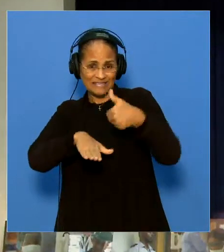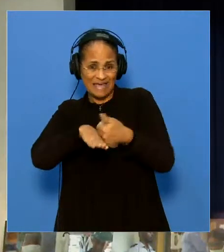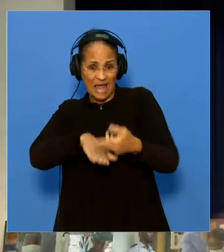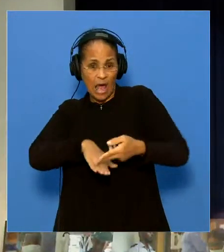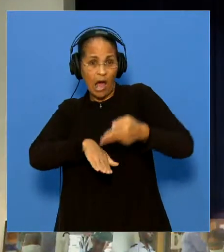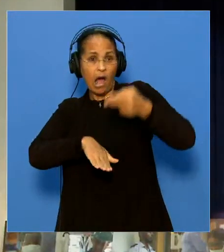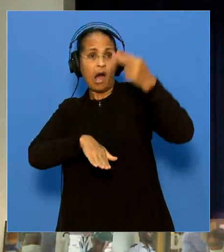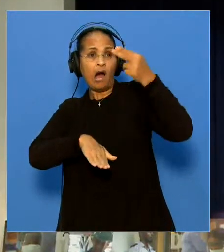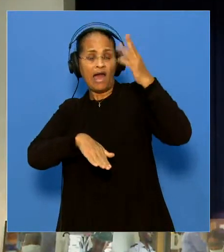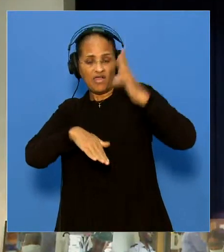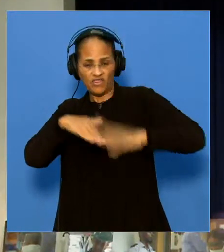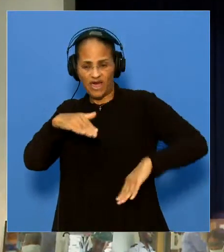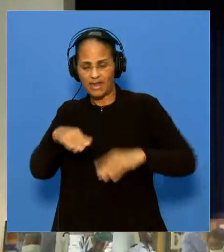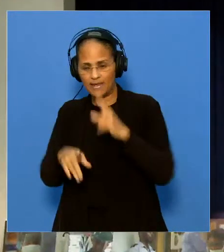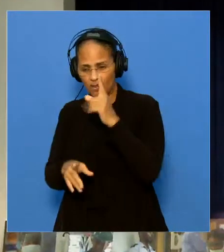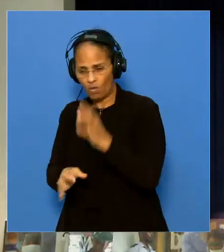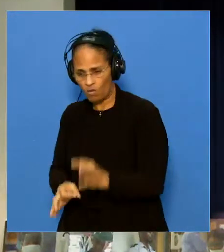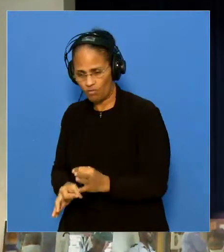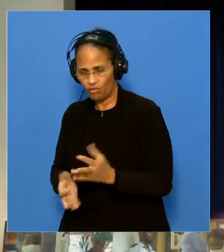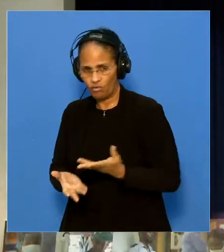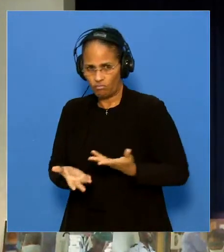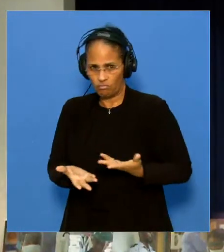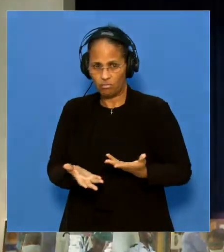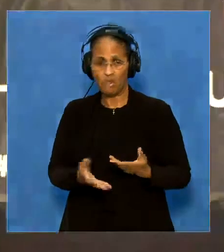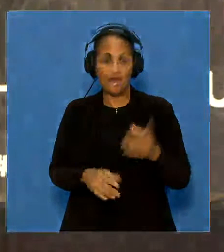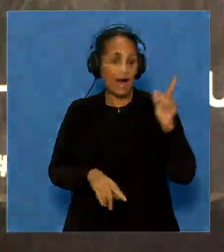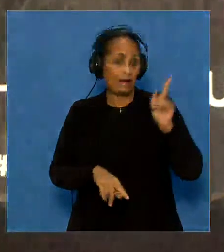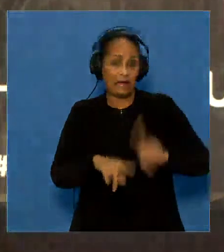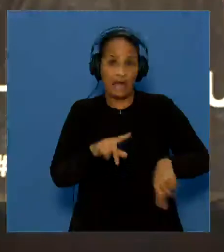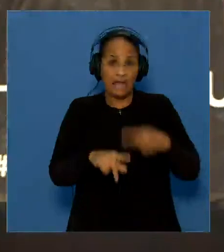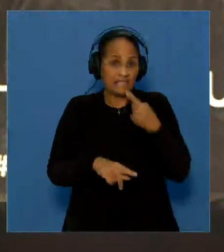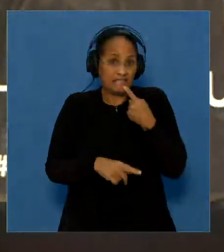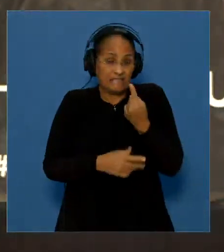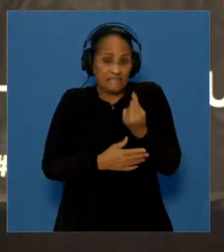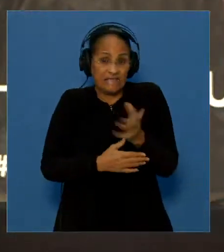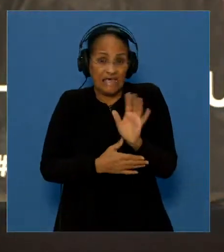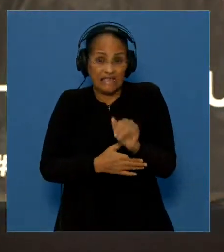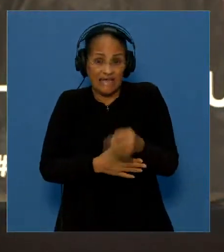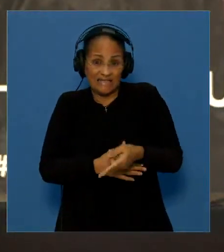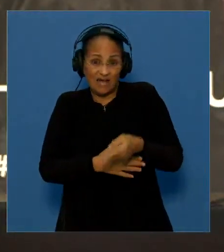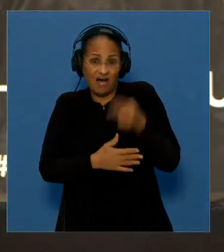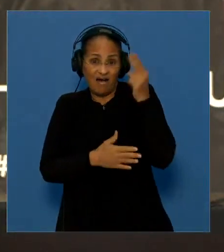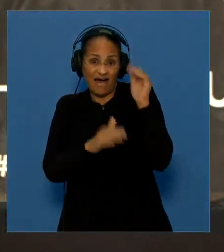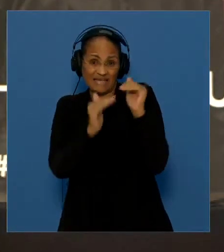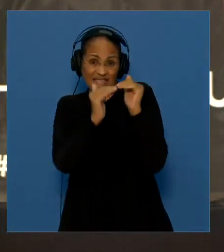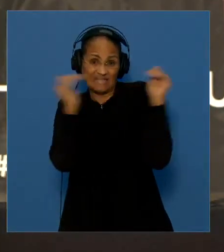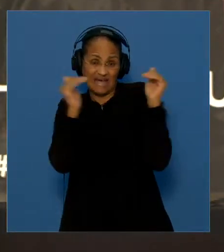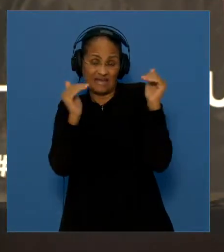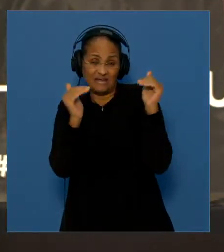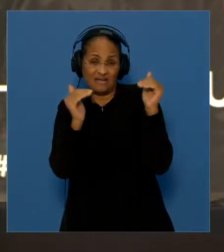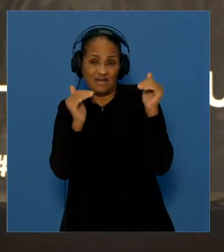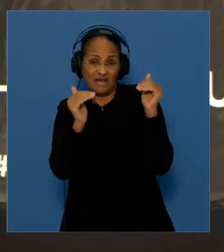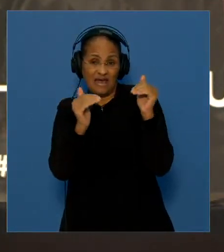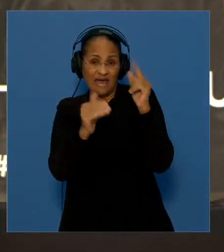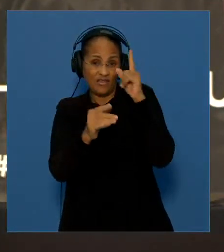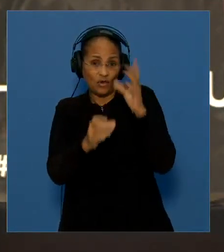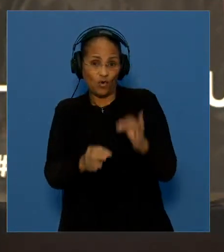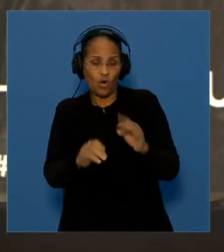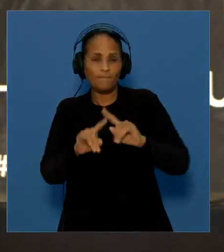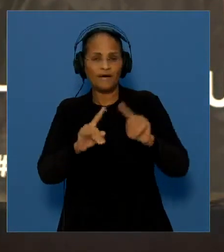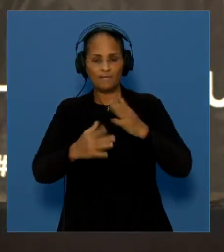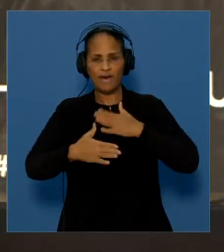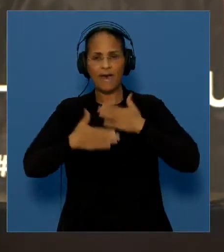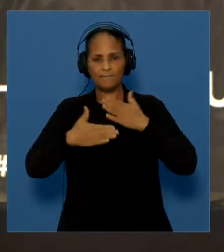standard than the one in the courtroom? Well, I can't necessarily say that it's a higher standard than in the courtroom, but I'm happy to look